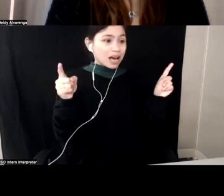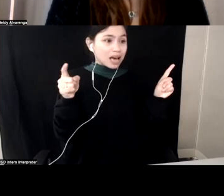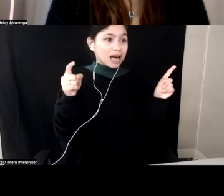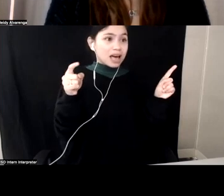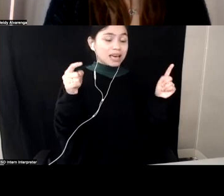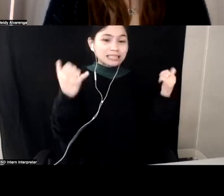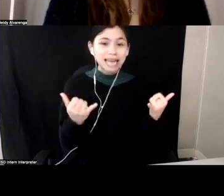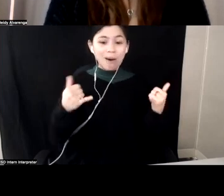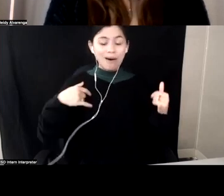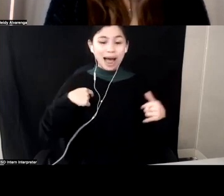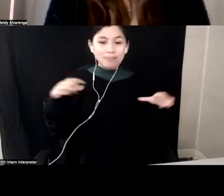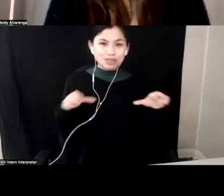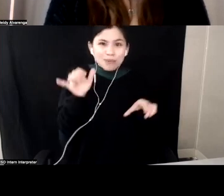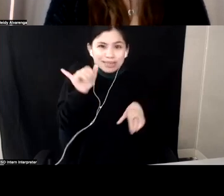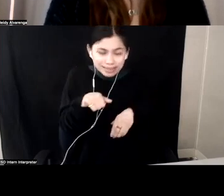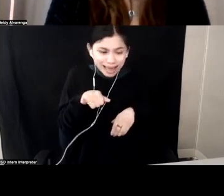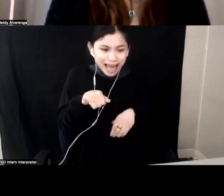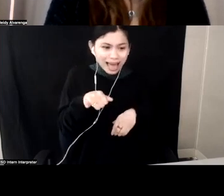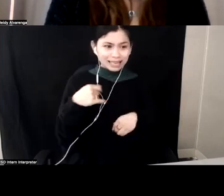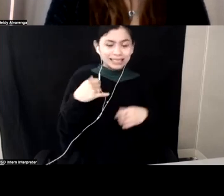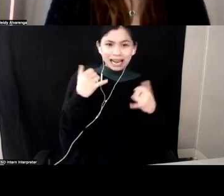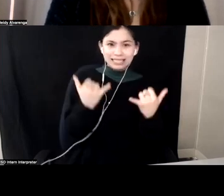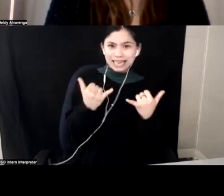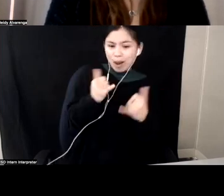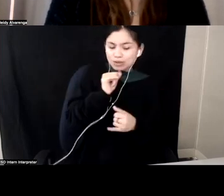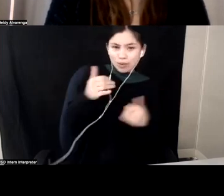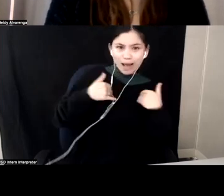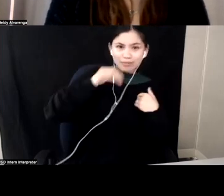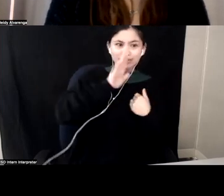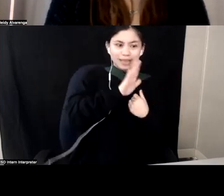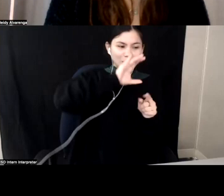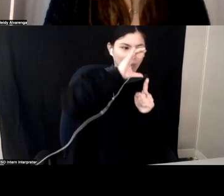them of their heritage, their languages, and their culture.